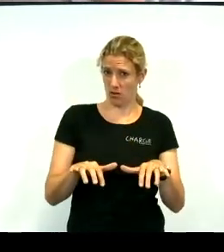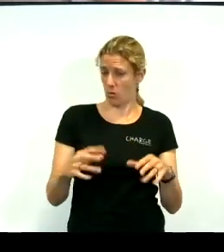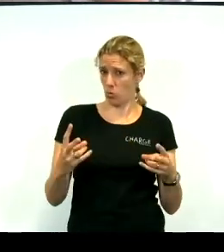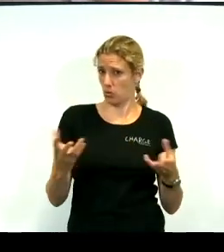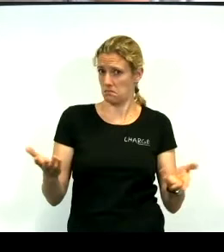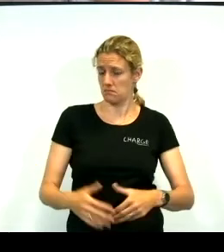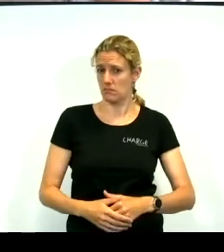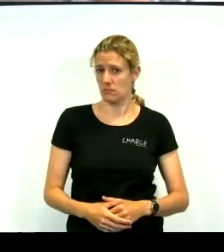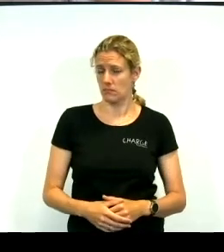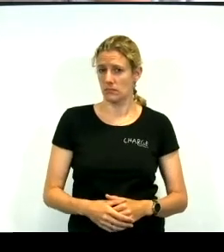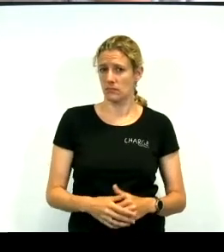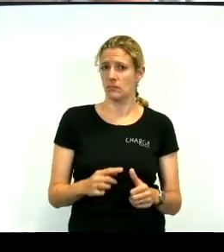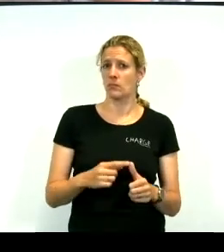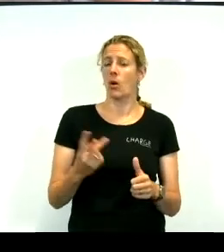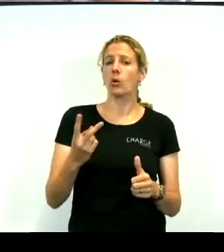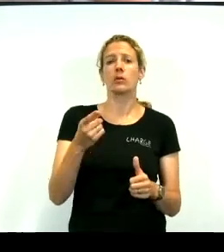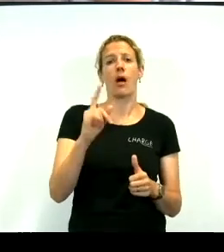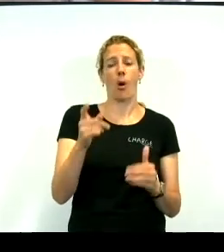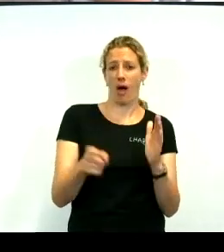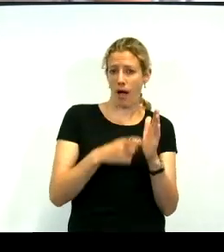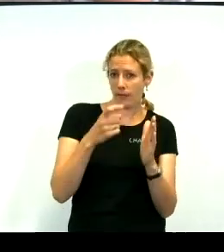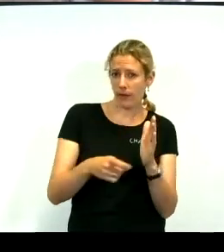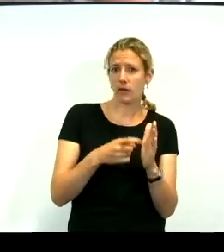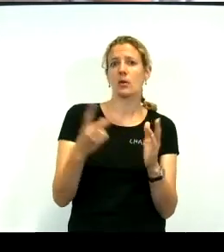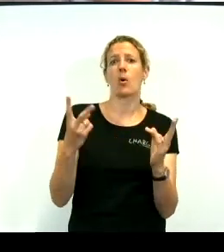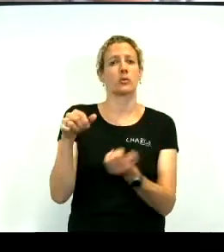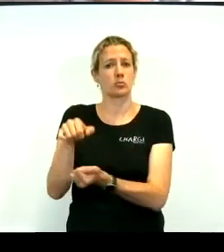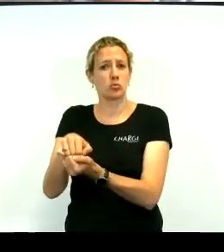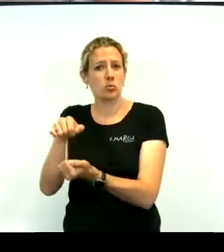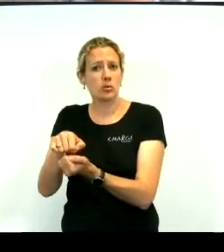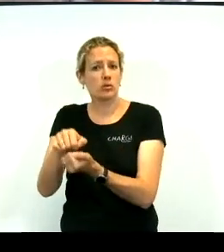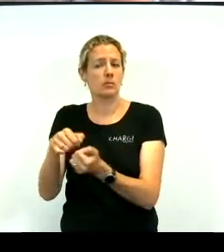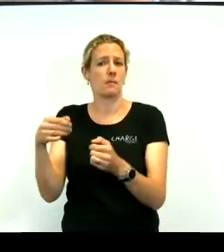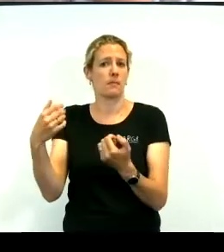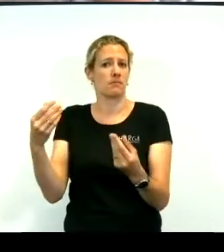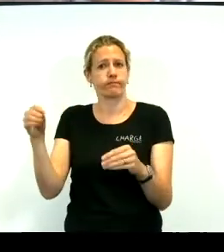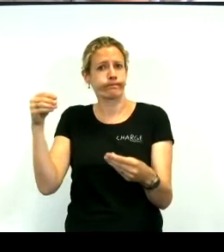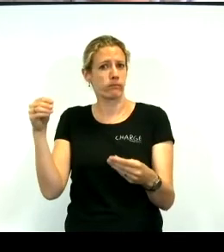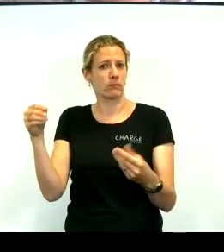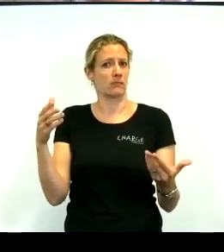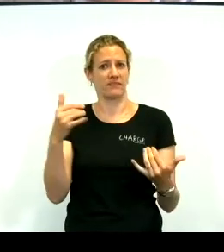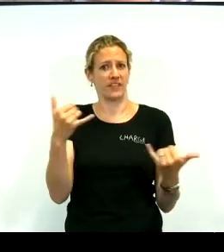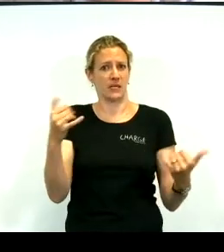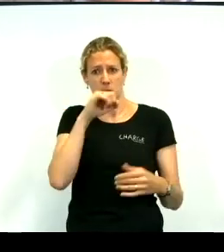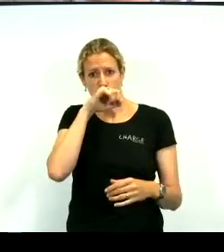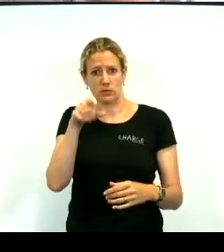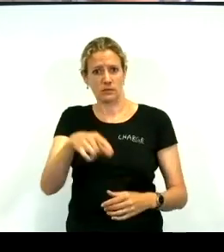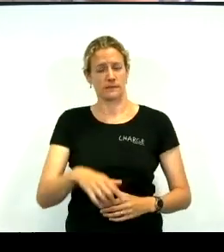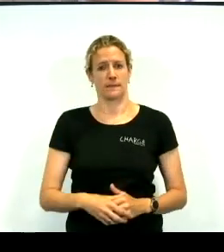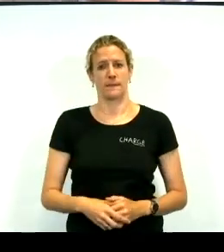use to implement social stories on the computer? That is, also, do you use iPads instead of